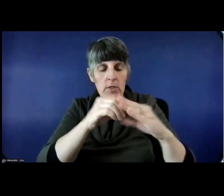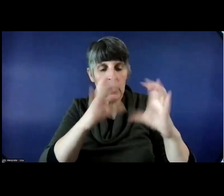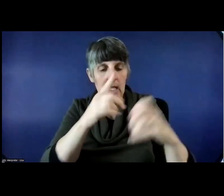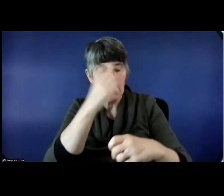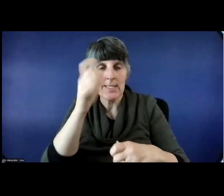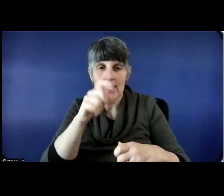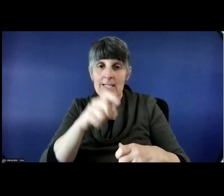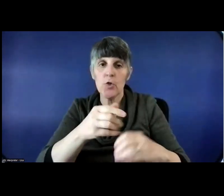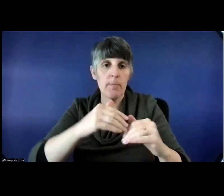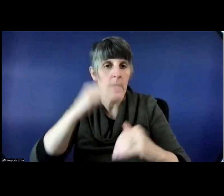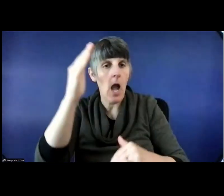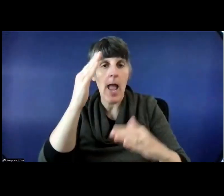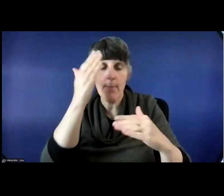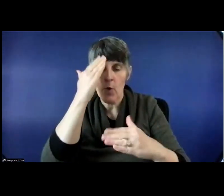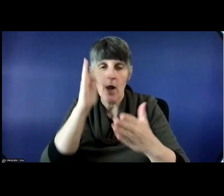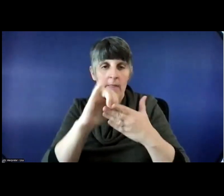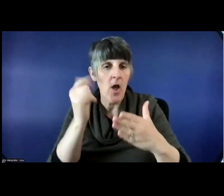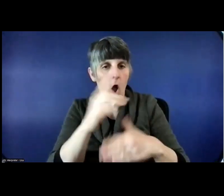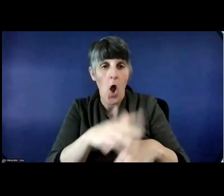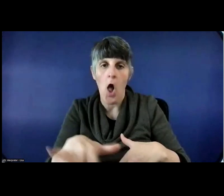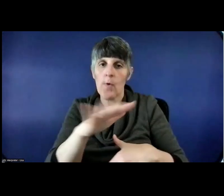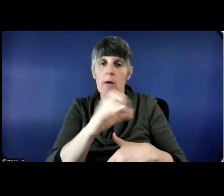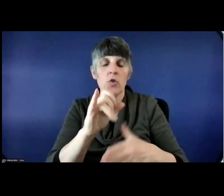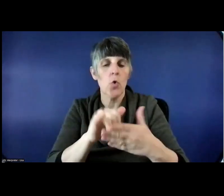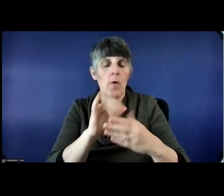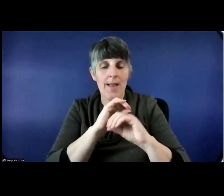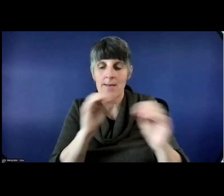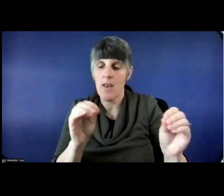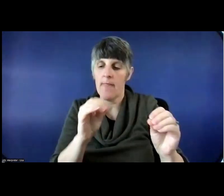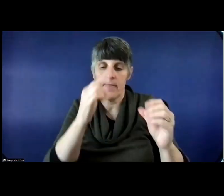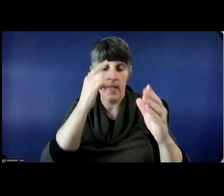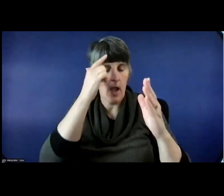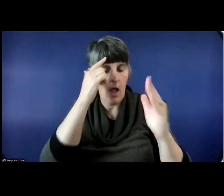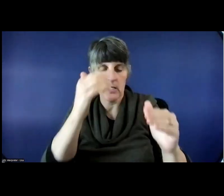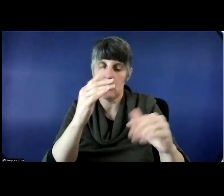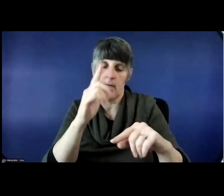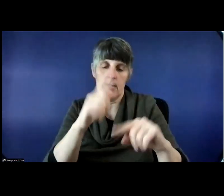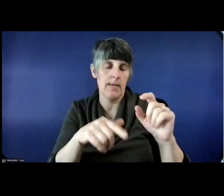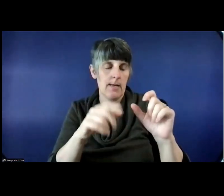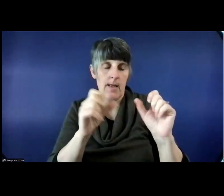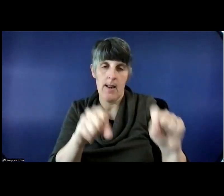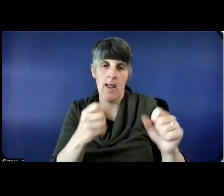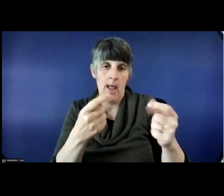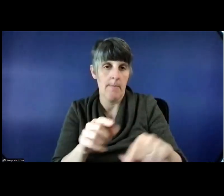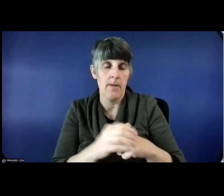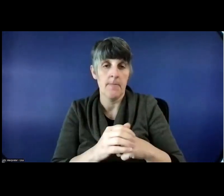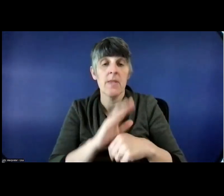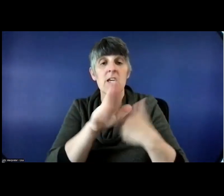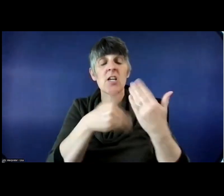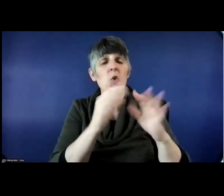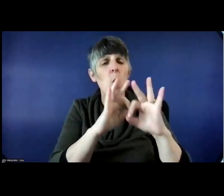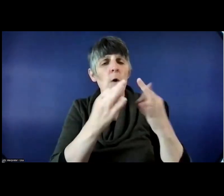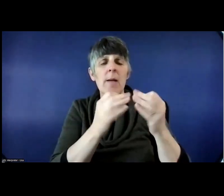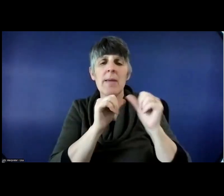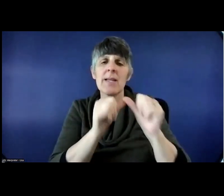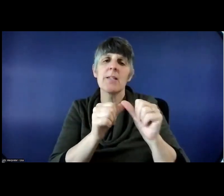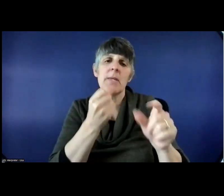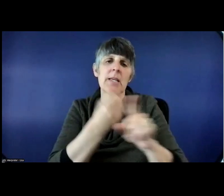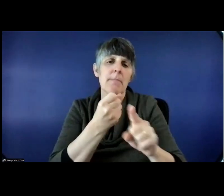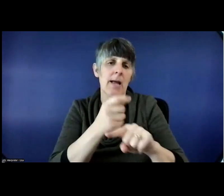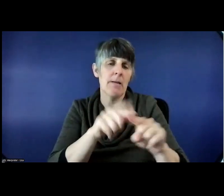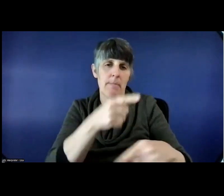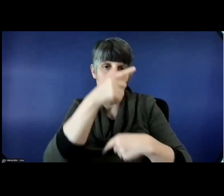hyper aware of everyone that's around him so that nothing unexpected can happen. His whole family continues to be impacted by his